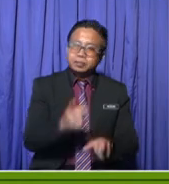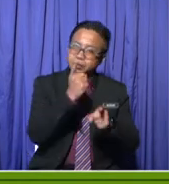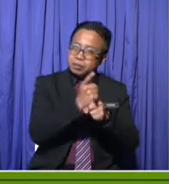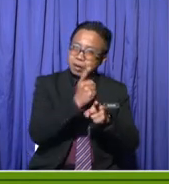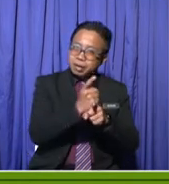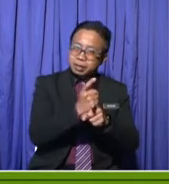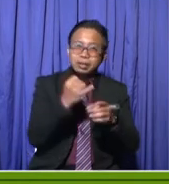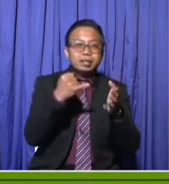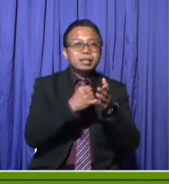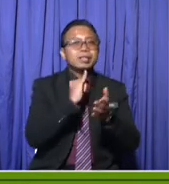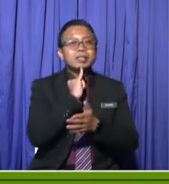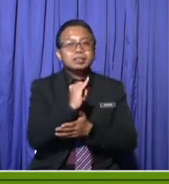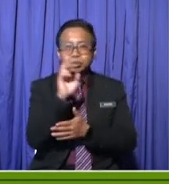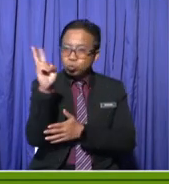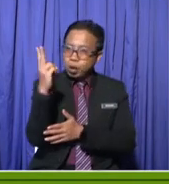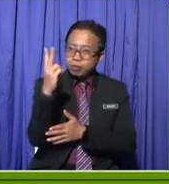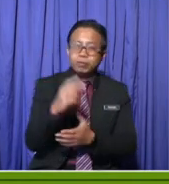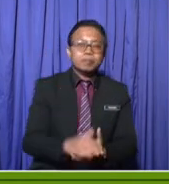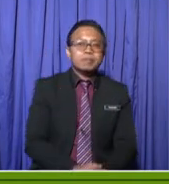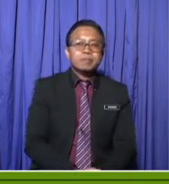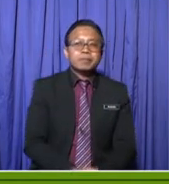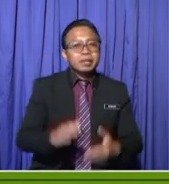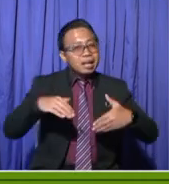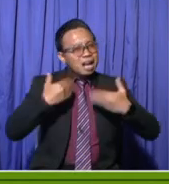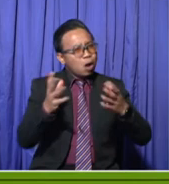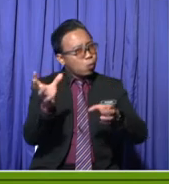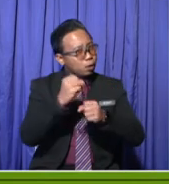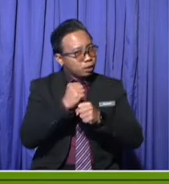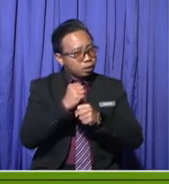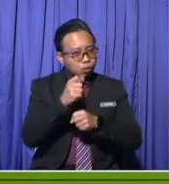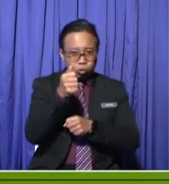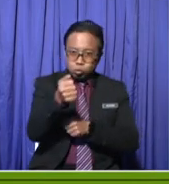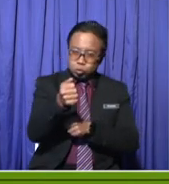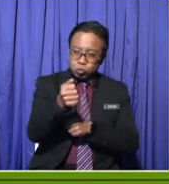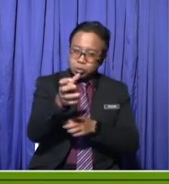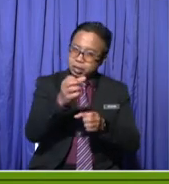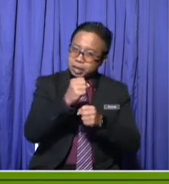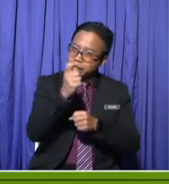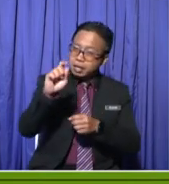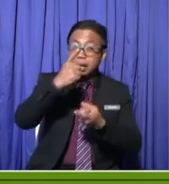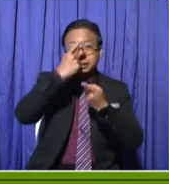Correct. It is 12. How did you got the answer?